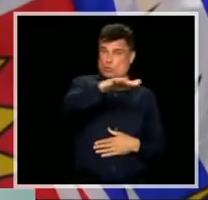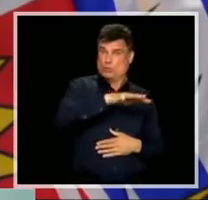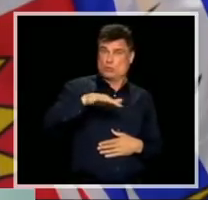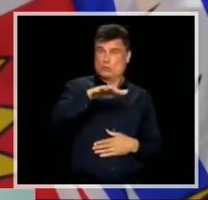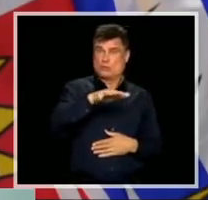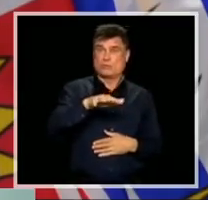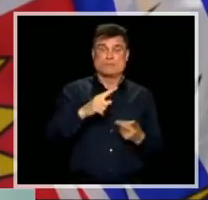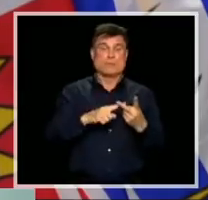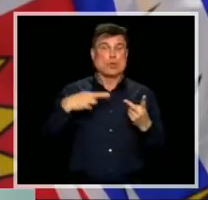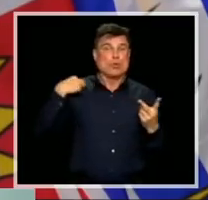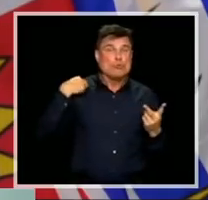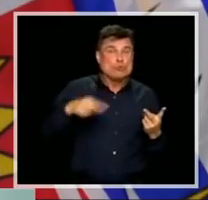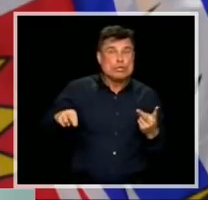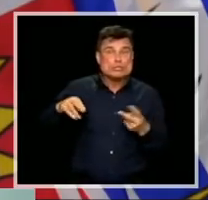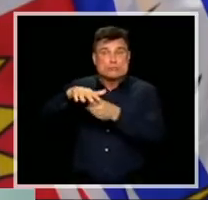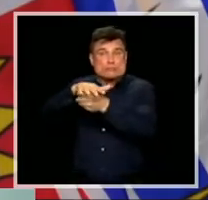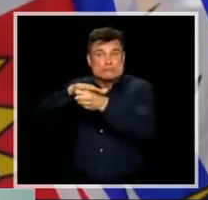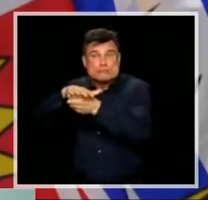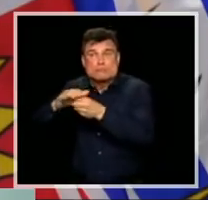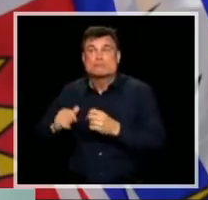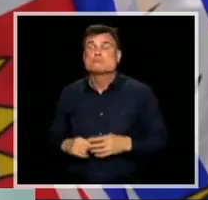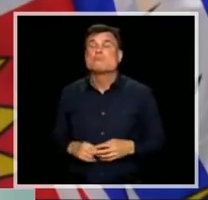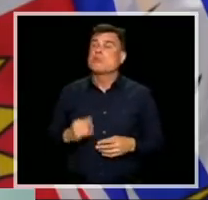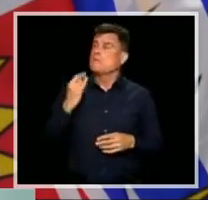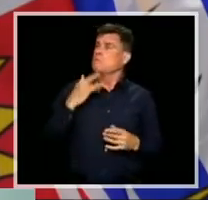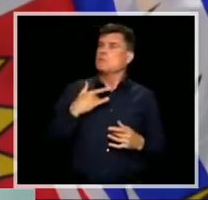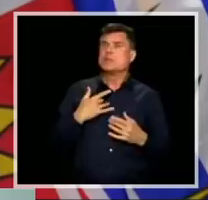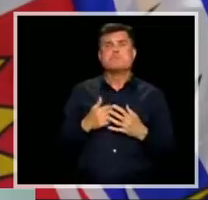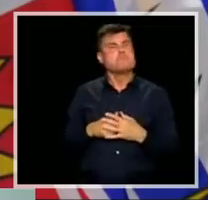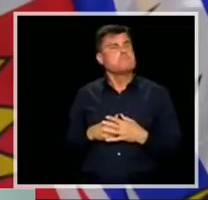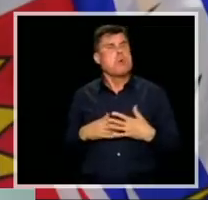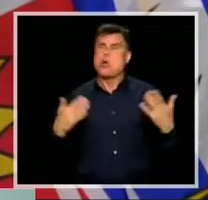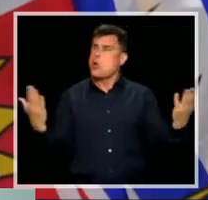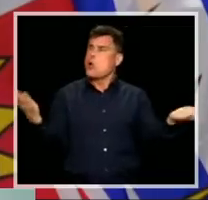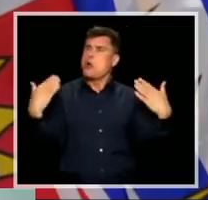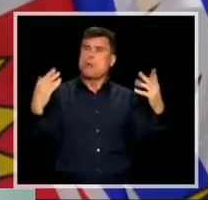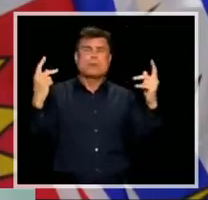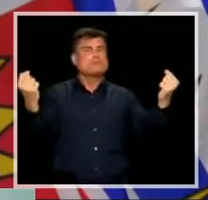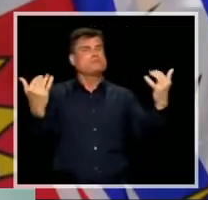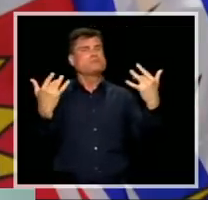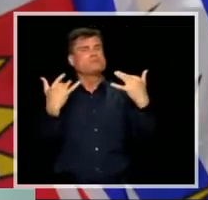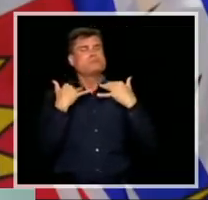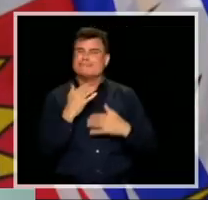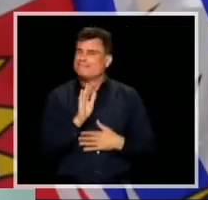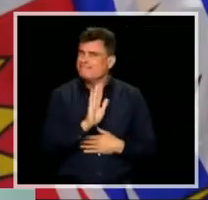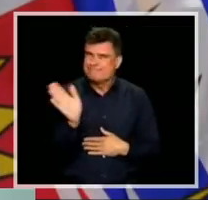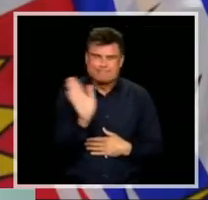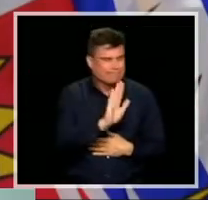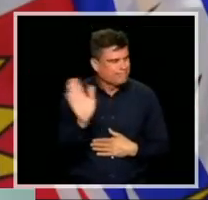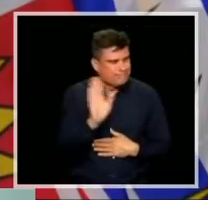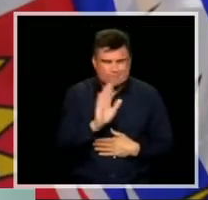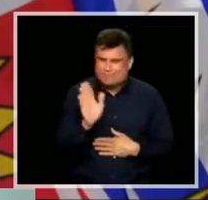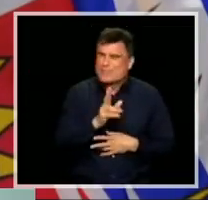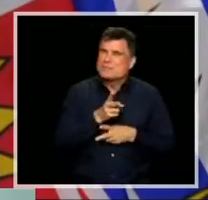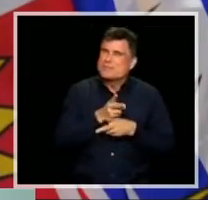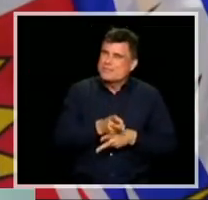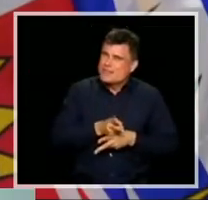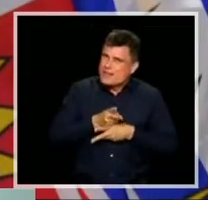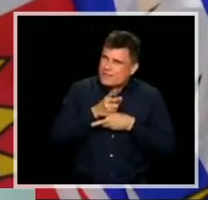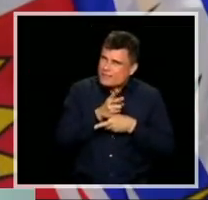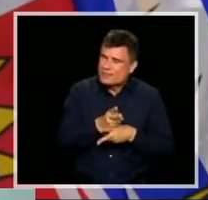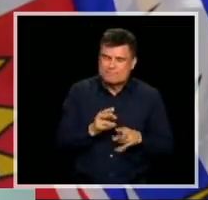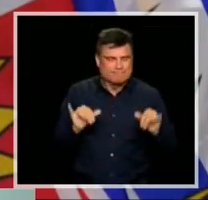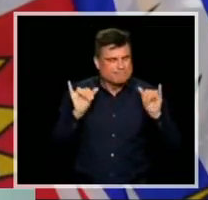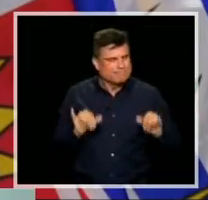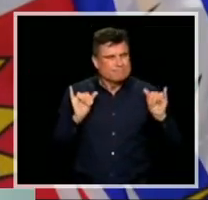schools, work, friends, and family. Let's all do our part together as we have been doing, and we will make it through